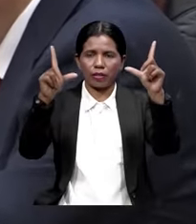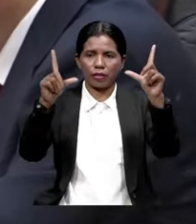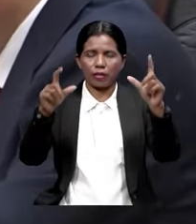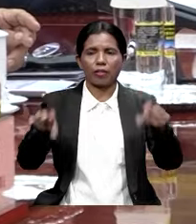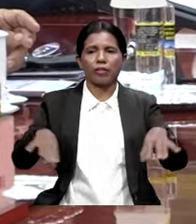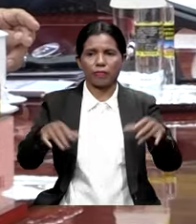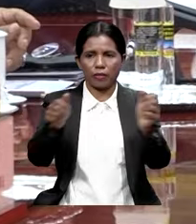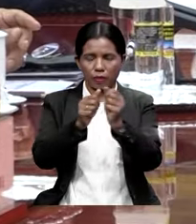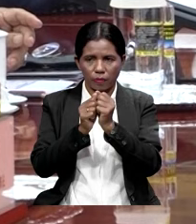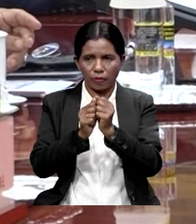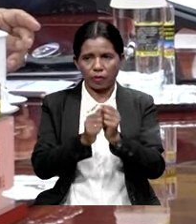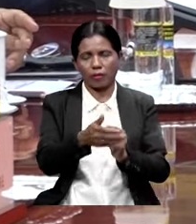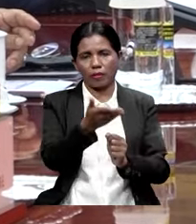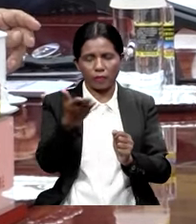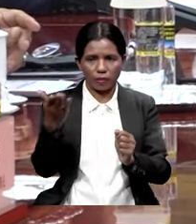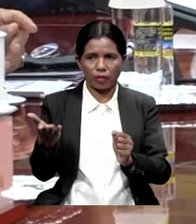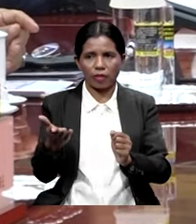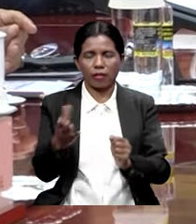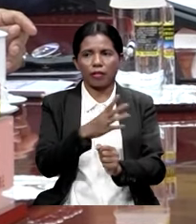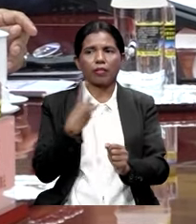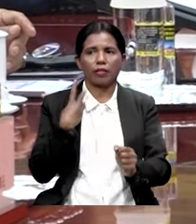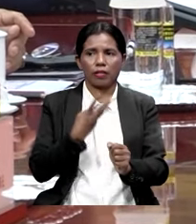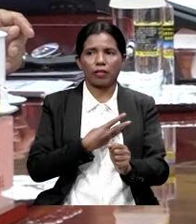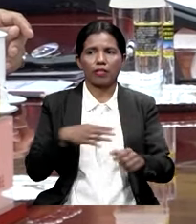together with our friends and brothers,